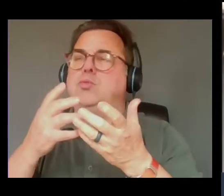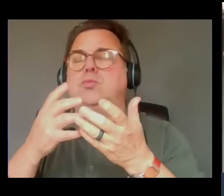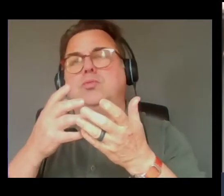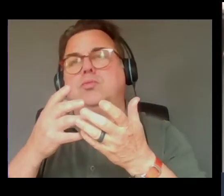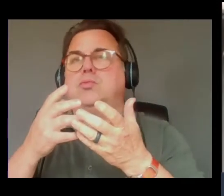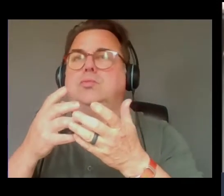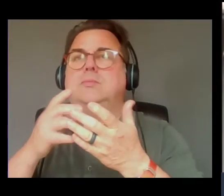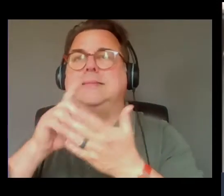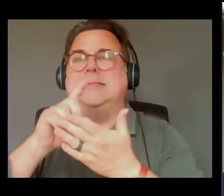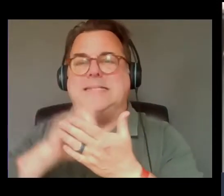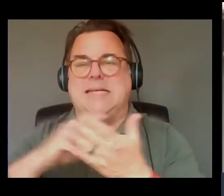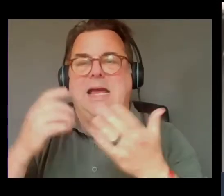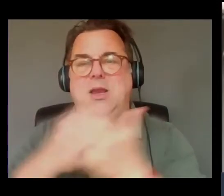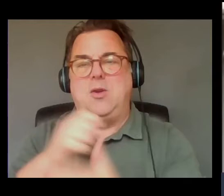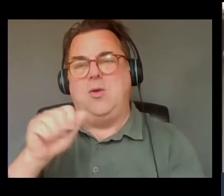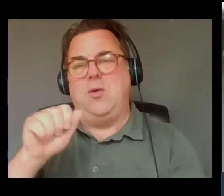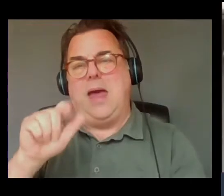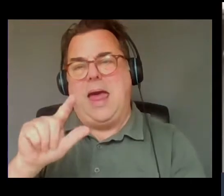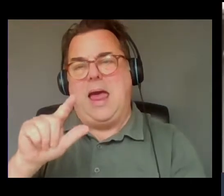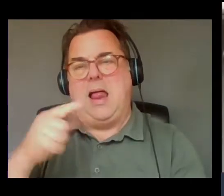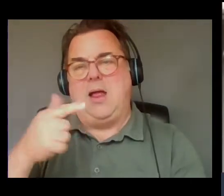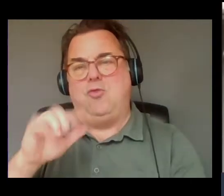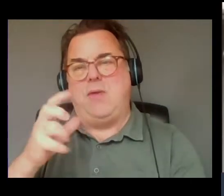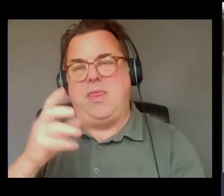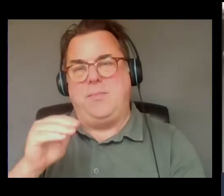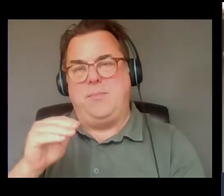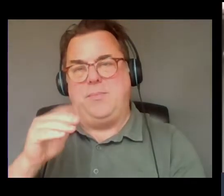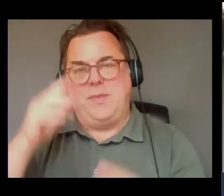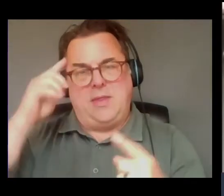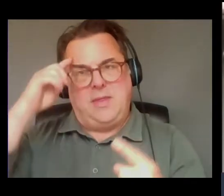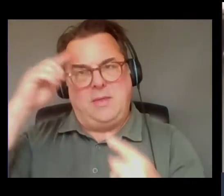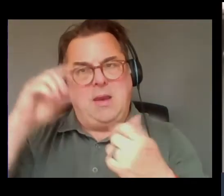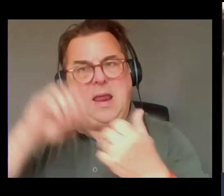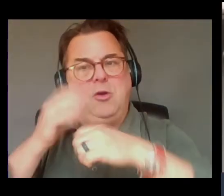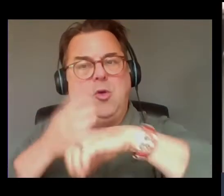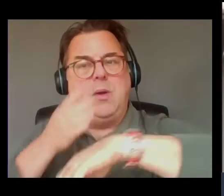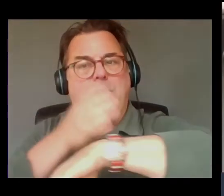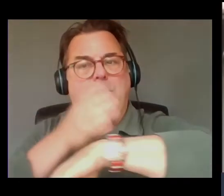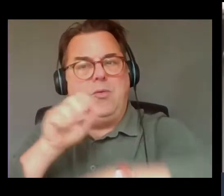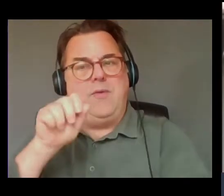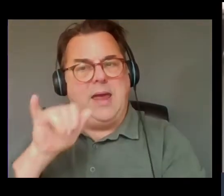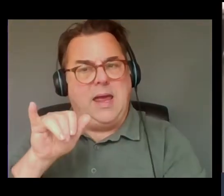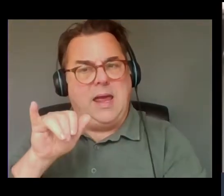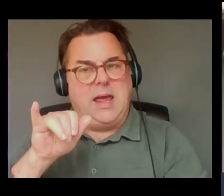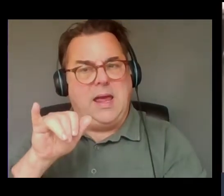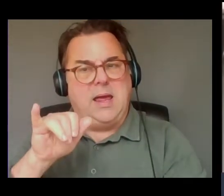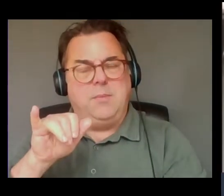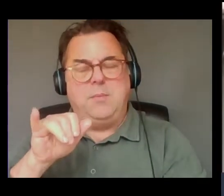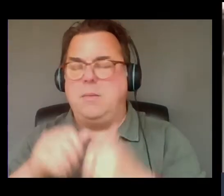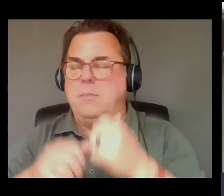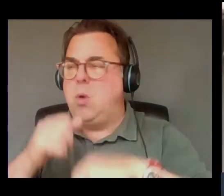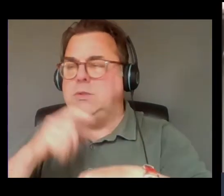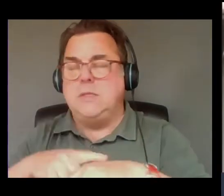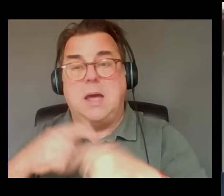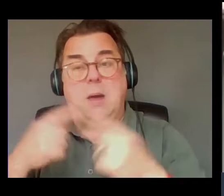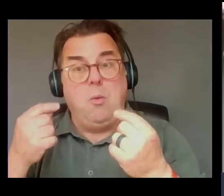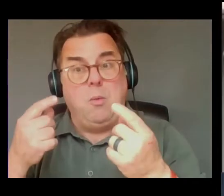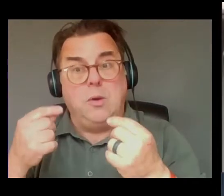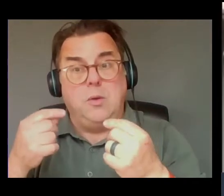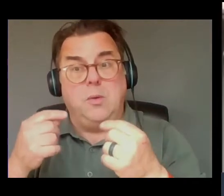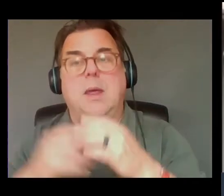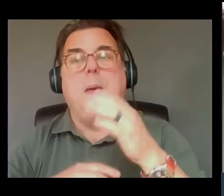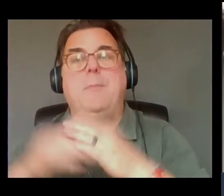designing algorithms and thinking about better ways to do AI, where we were actually spending our time was building